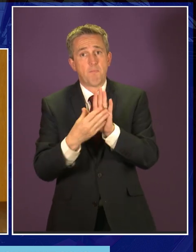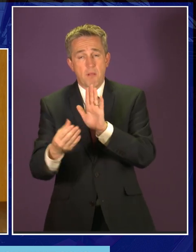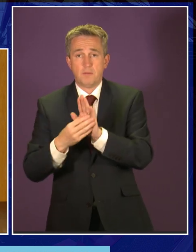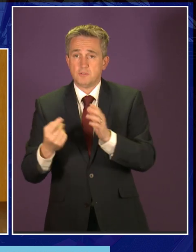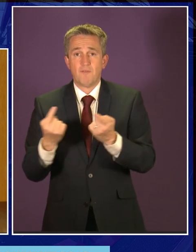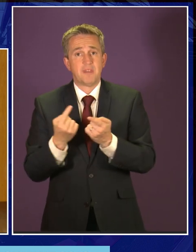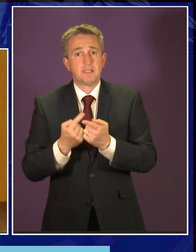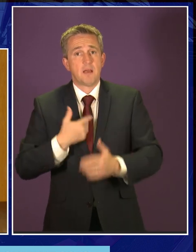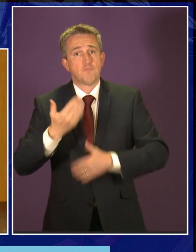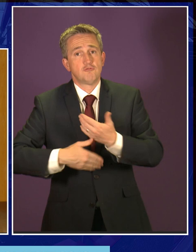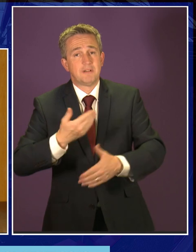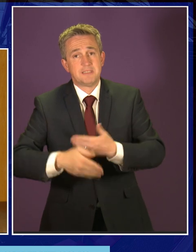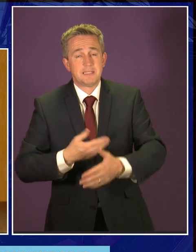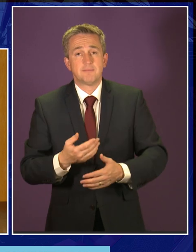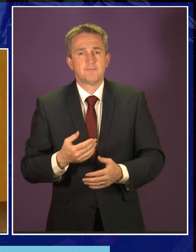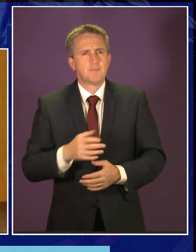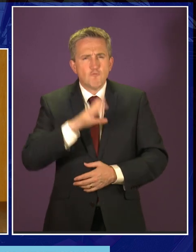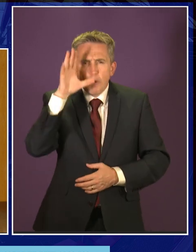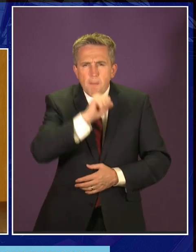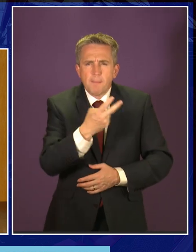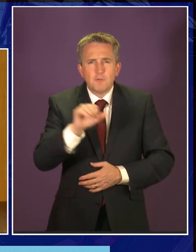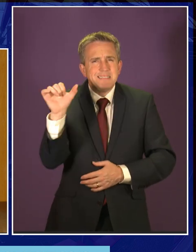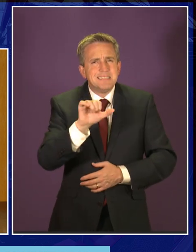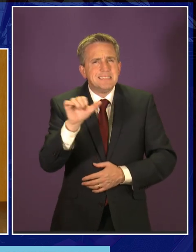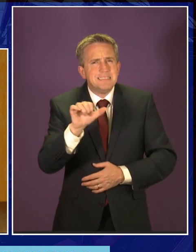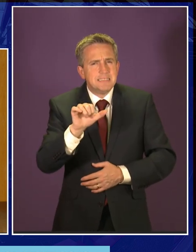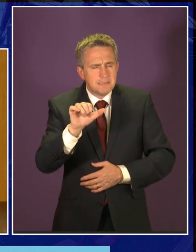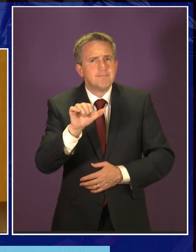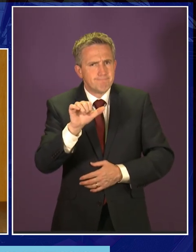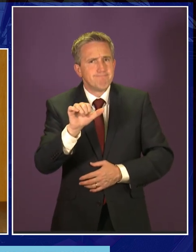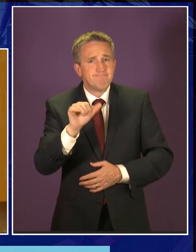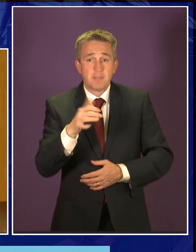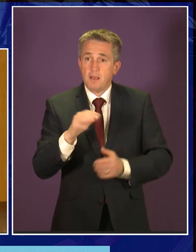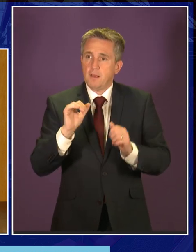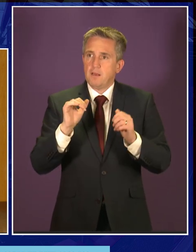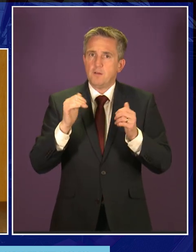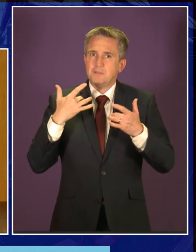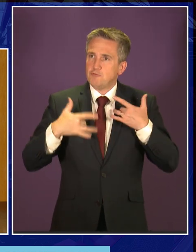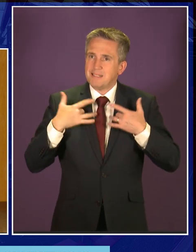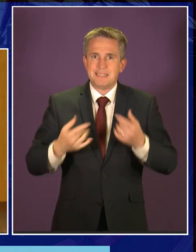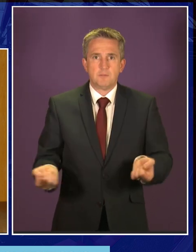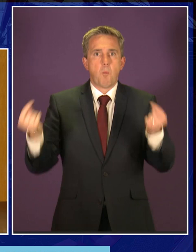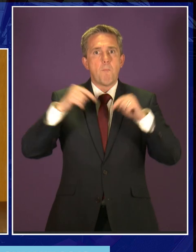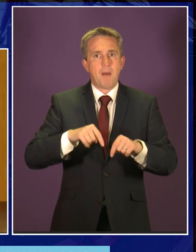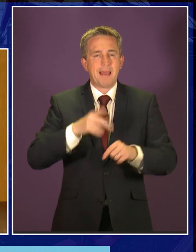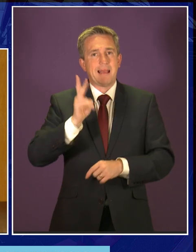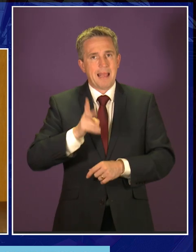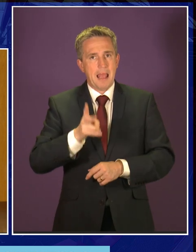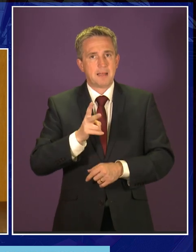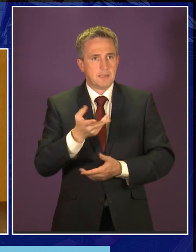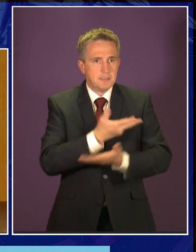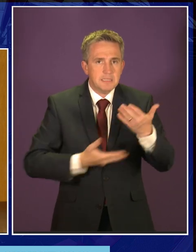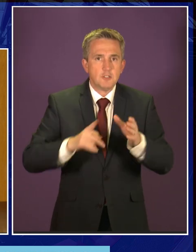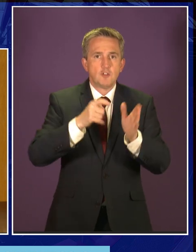Today, for those of us who were here in 2016, it was a joy to return to the intersection of art and science and